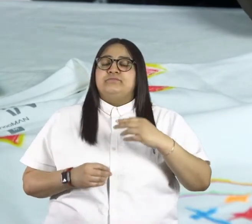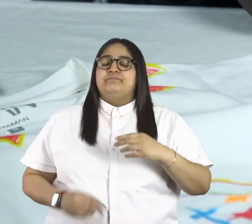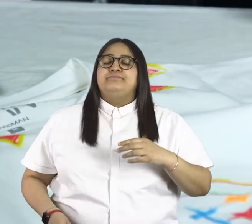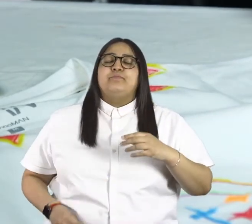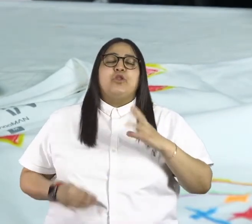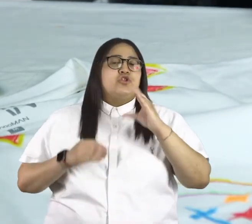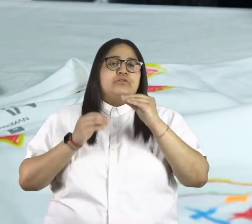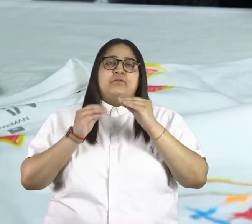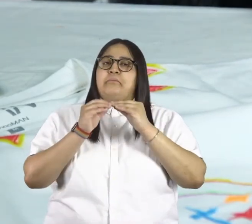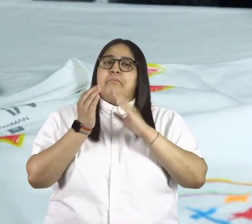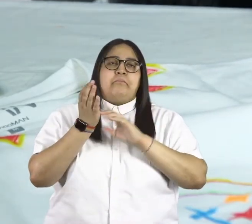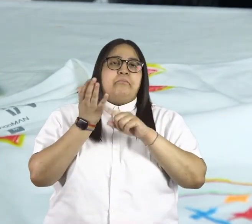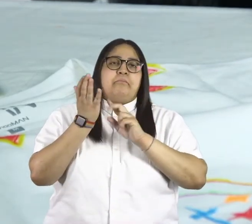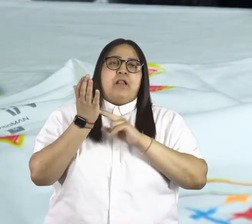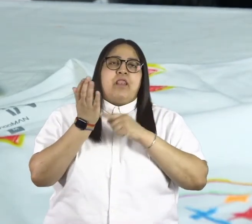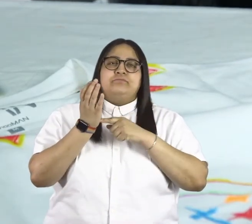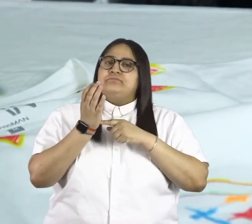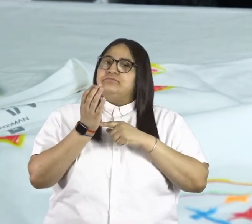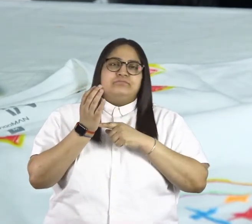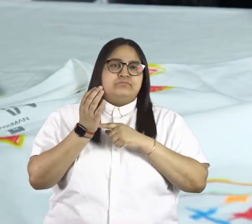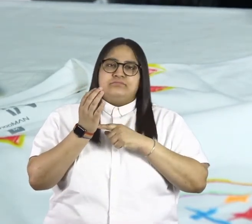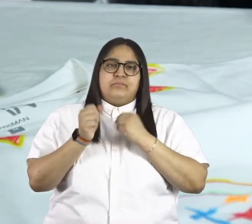edges of what you've cut jagged,